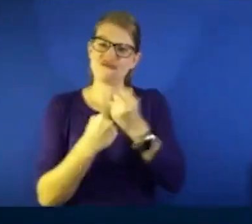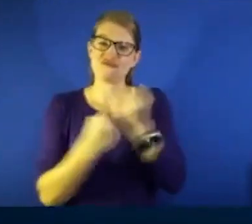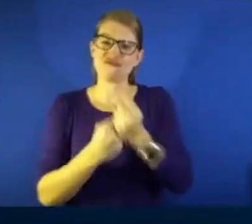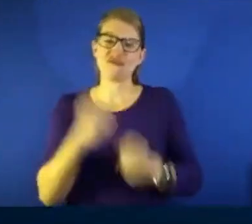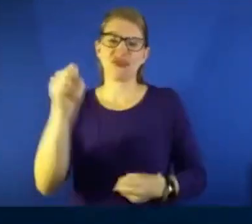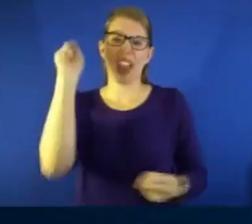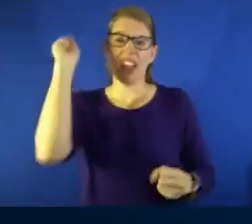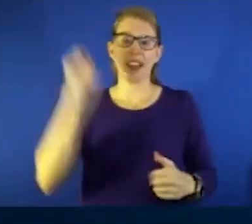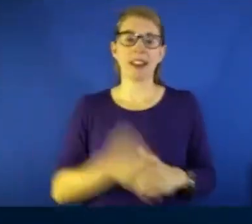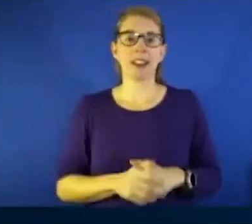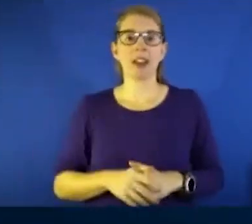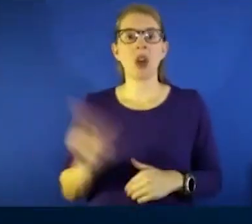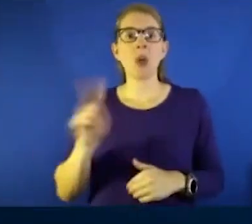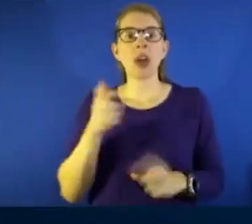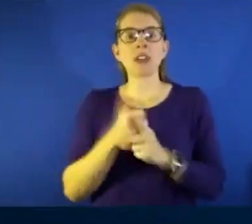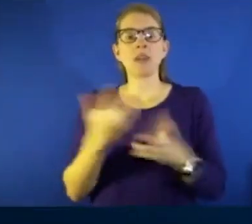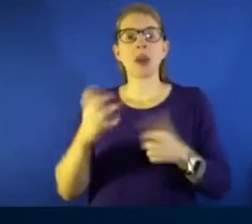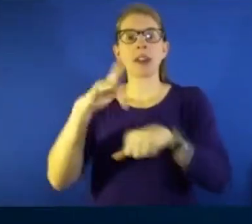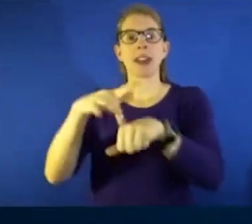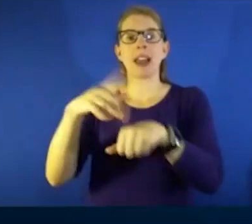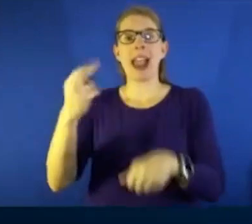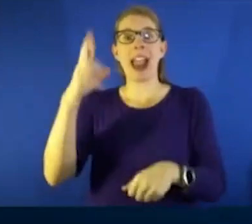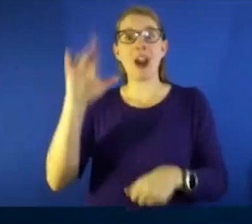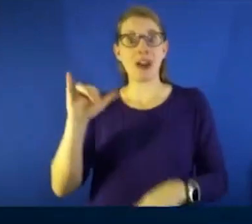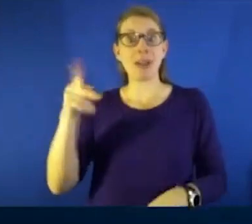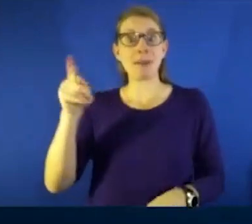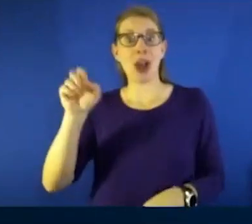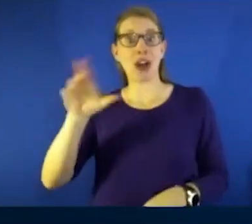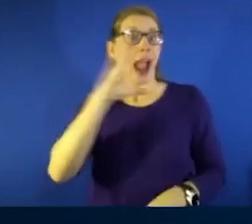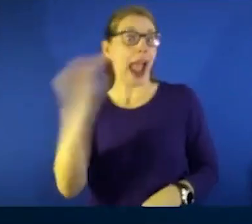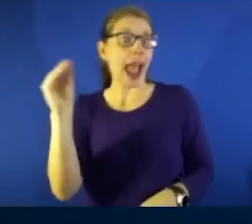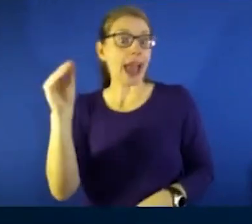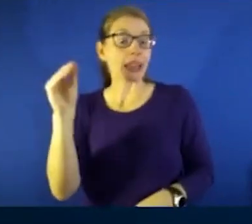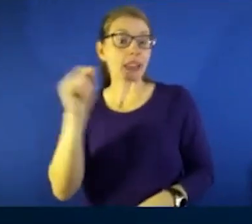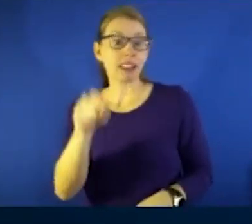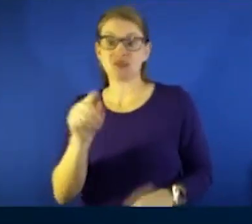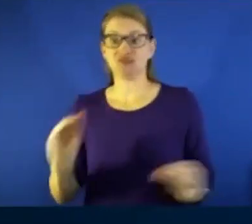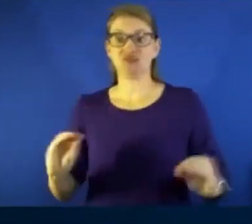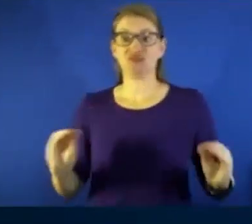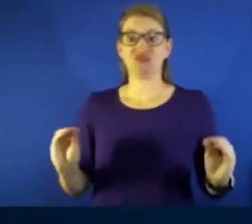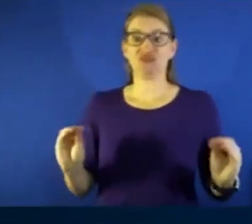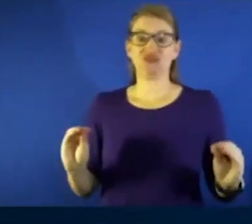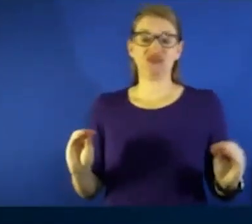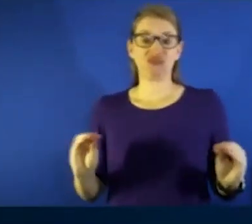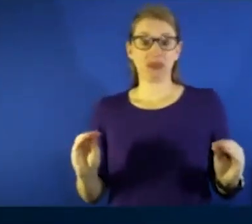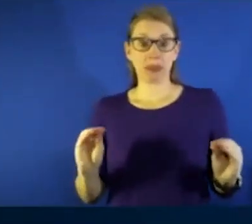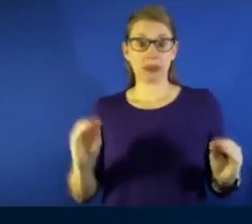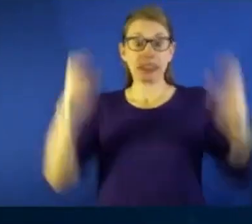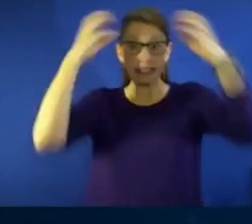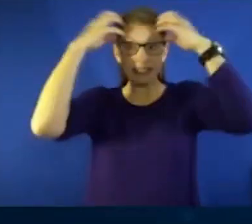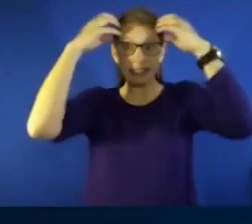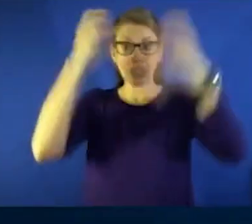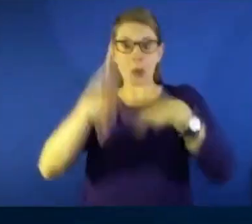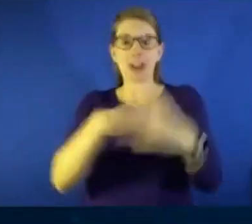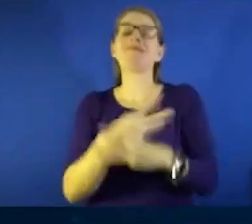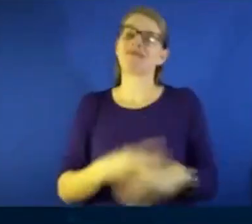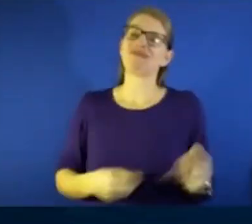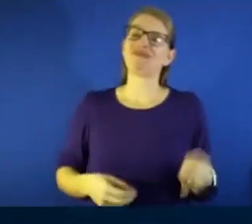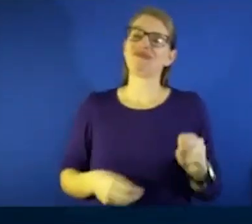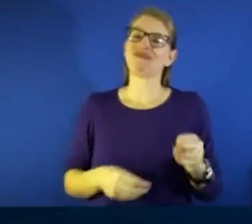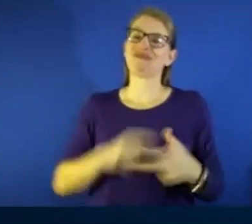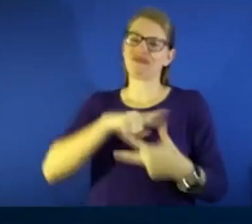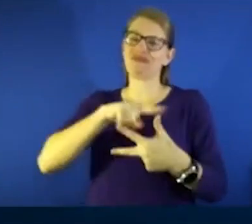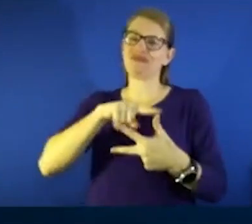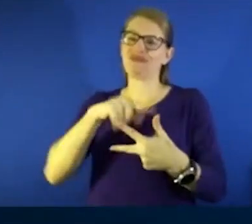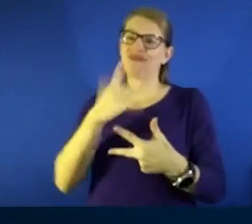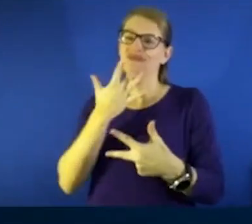do you want to go? Harry Potter. Harry Potter and neither one. Disney World. Yeah. Yeah. There you go. Okay. I like